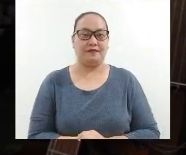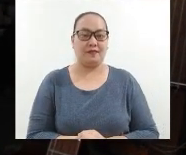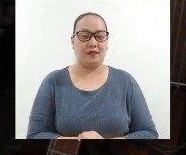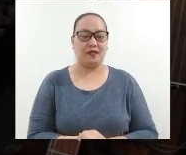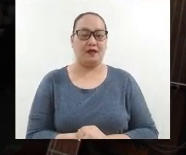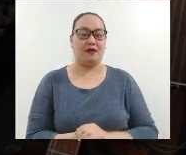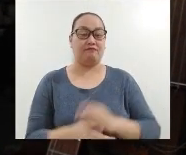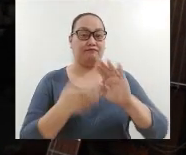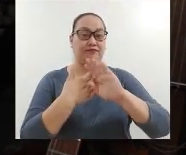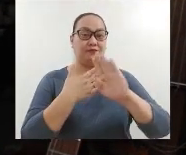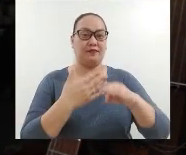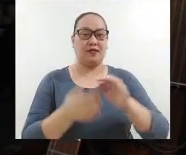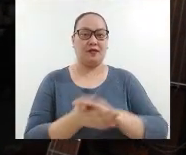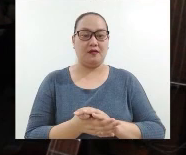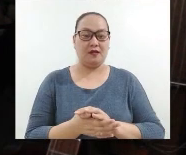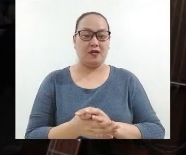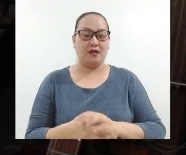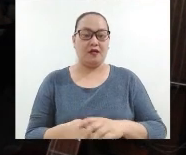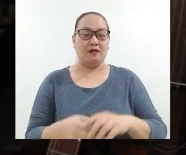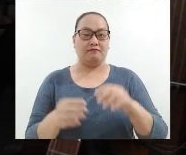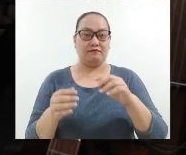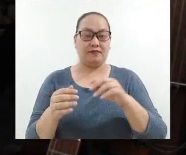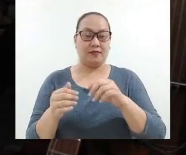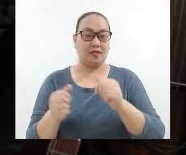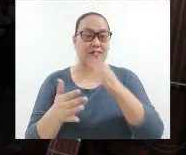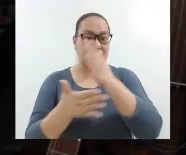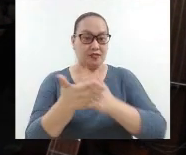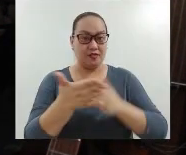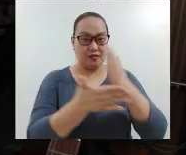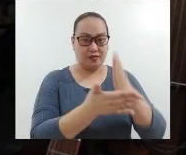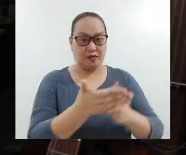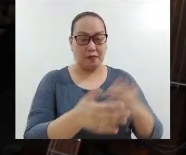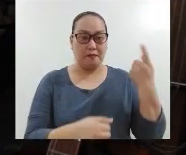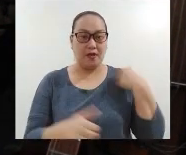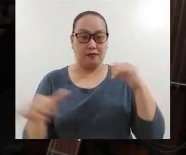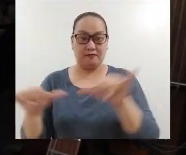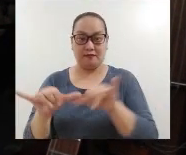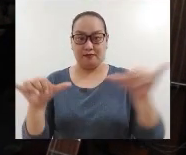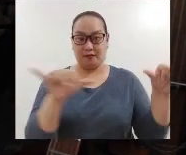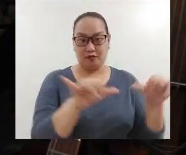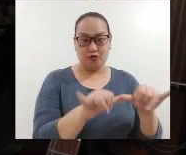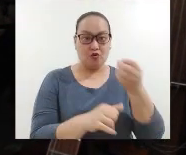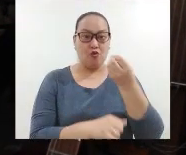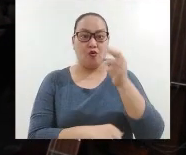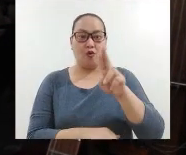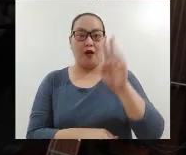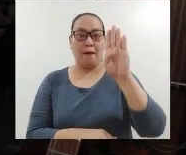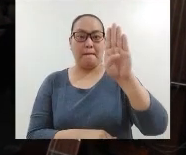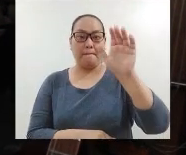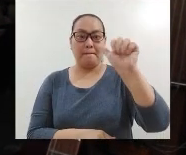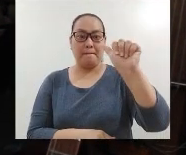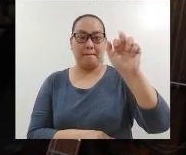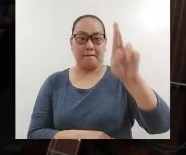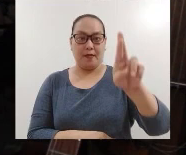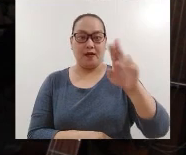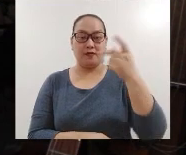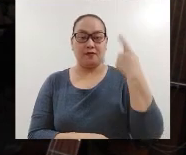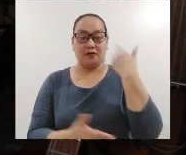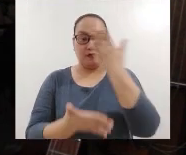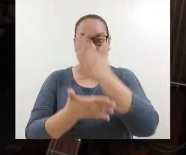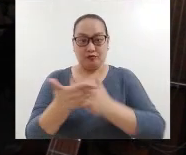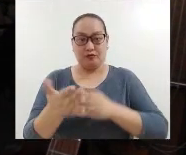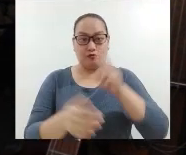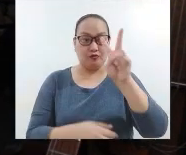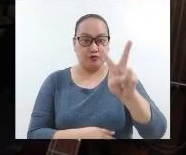divided, each group is called measure or bar. So we divide them into 2, 3,